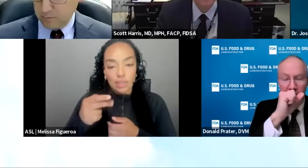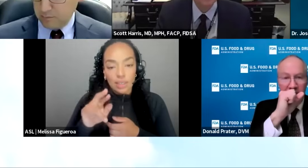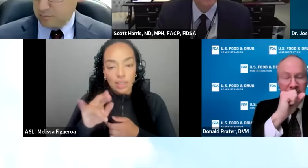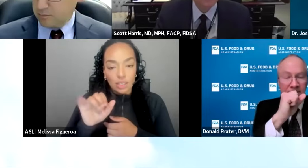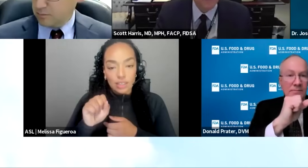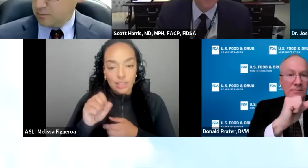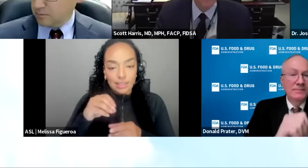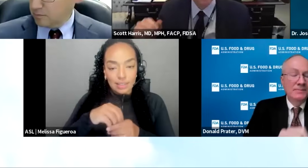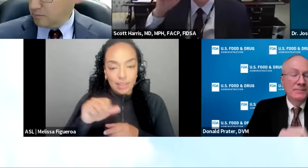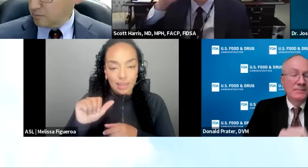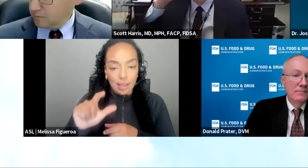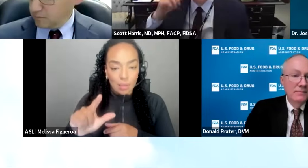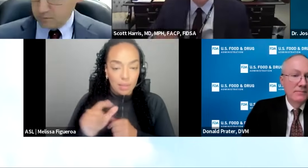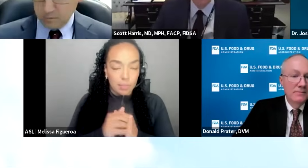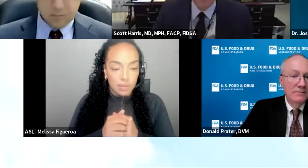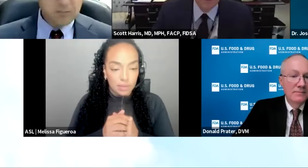Alabama.